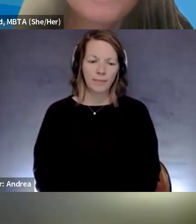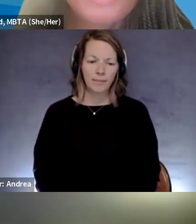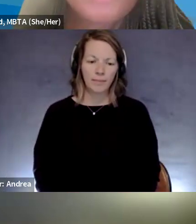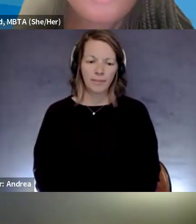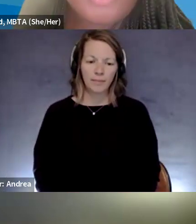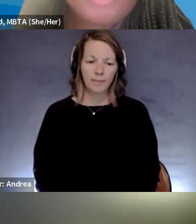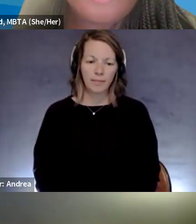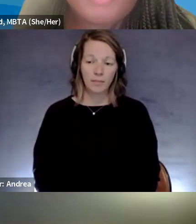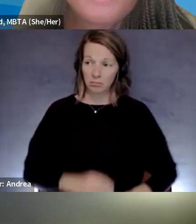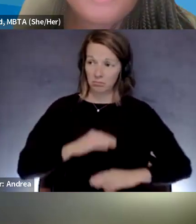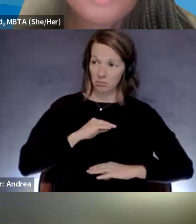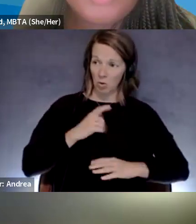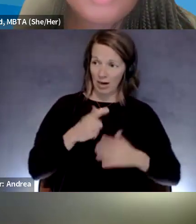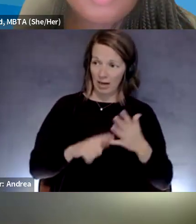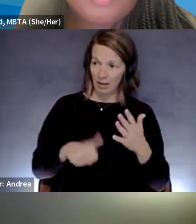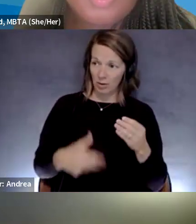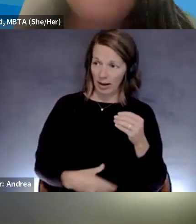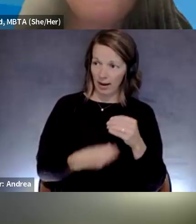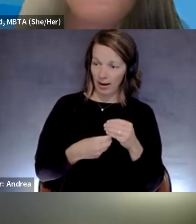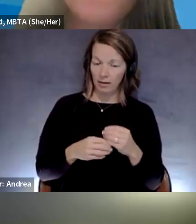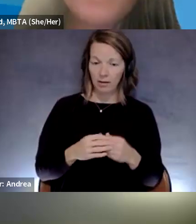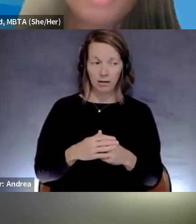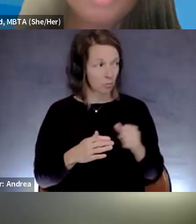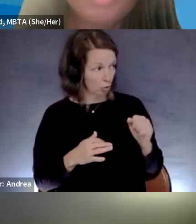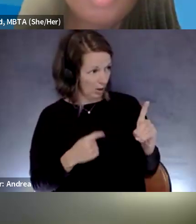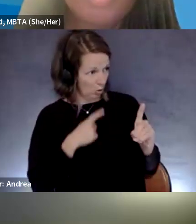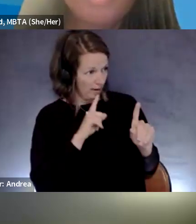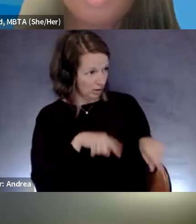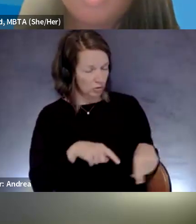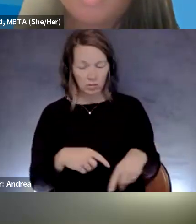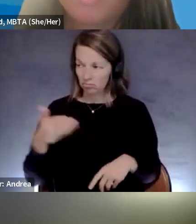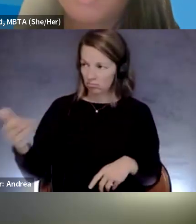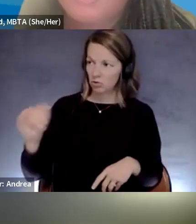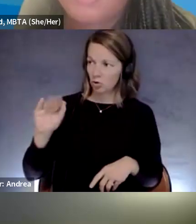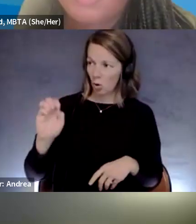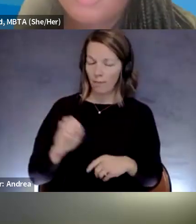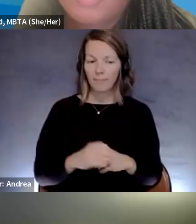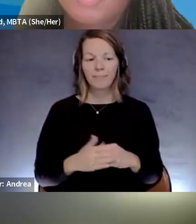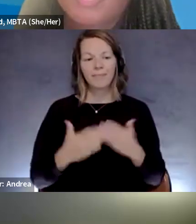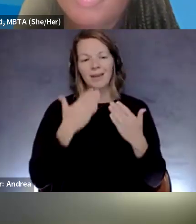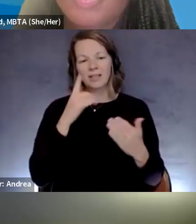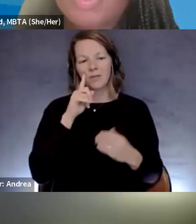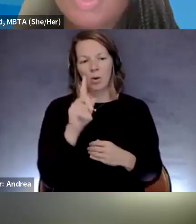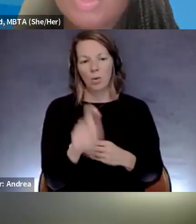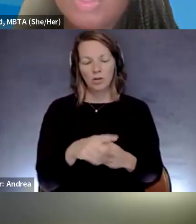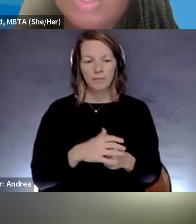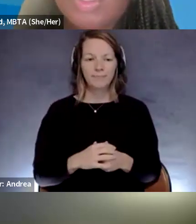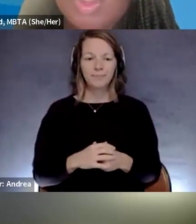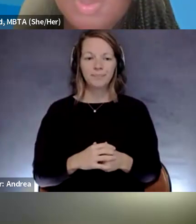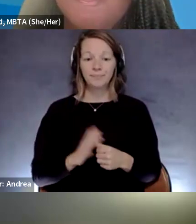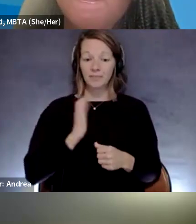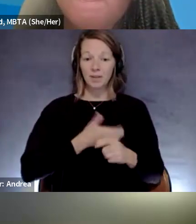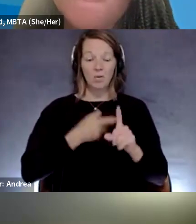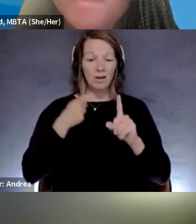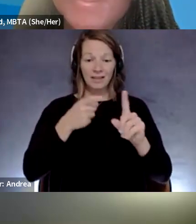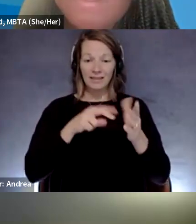Does that suffice, or are there any other parts? Brett, did you want me to take that one? Yeah, please, Joe. Yeah, thanks for the question. Our